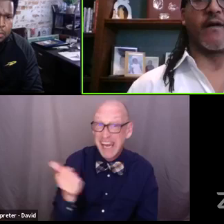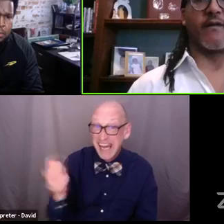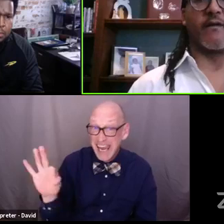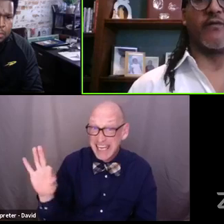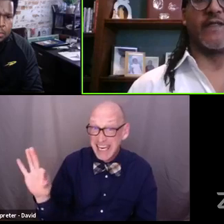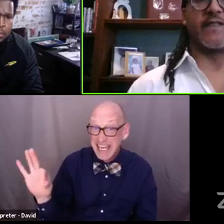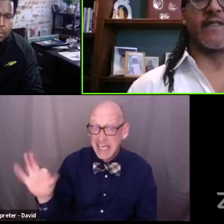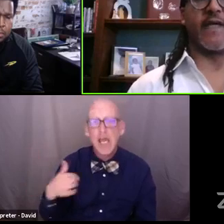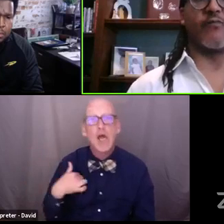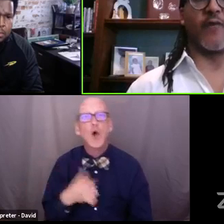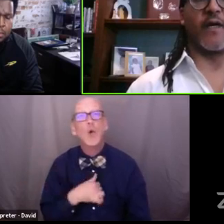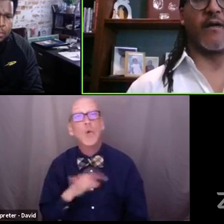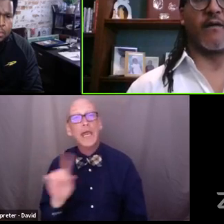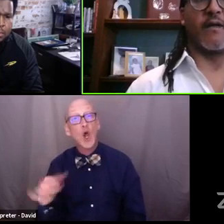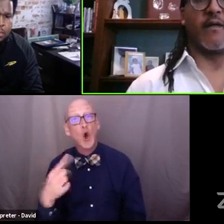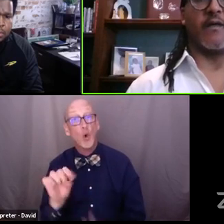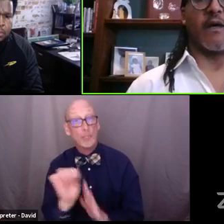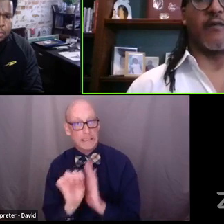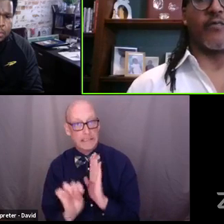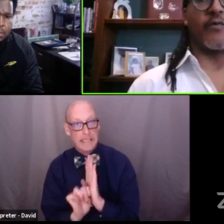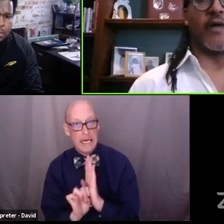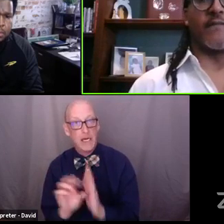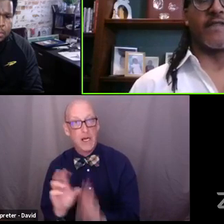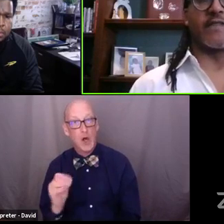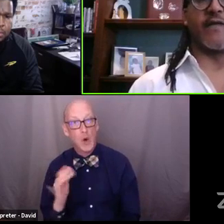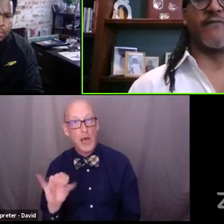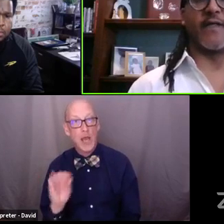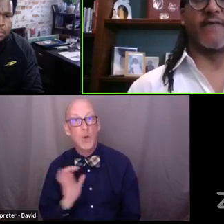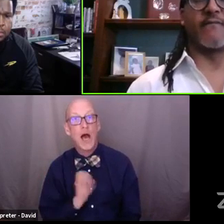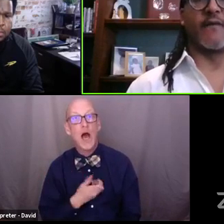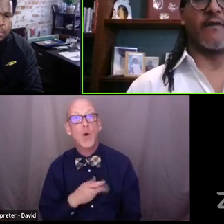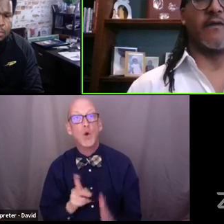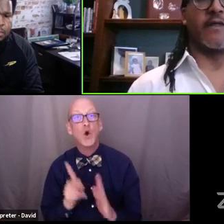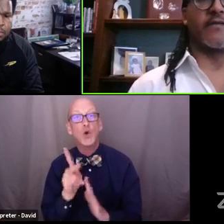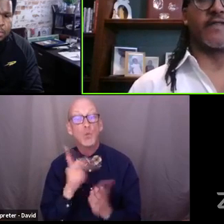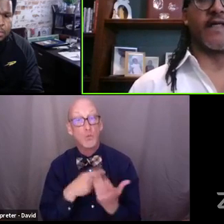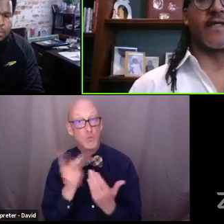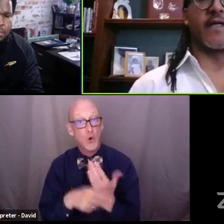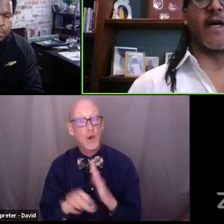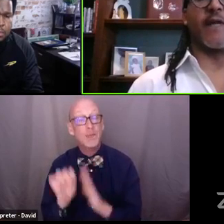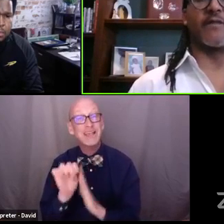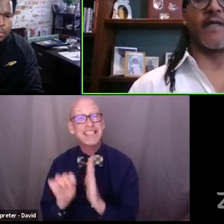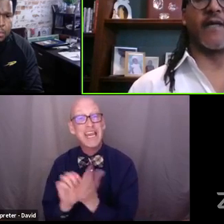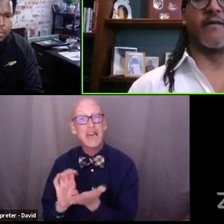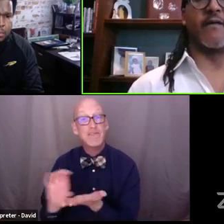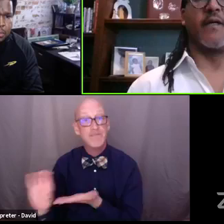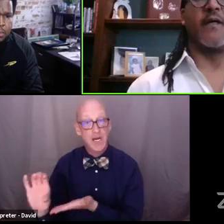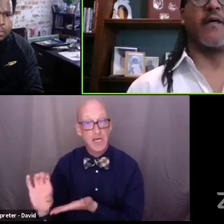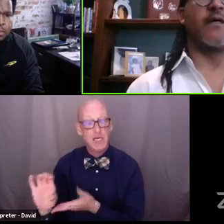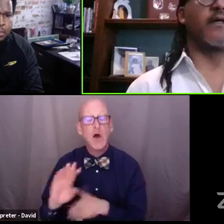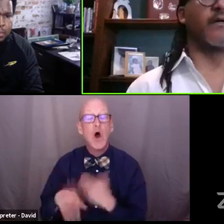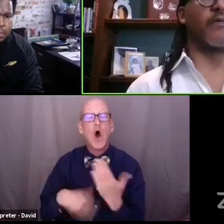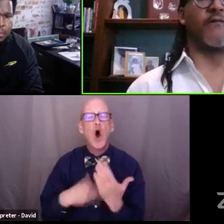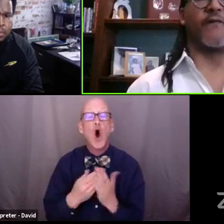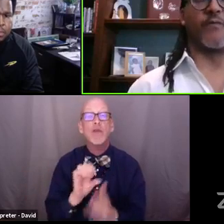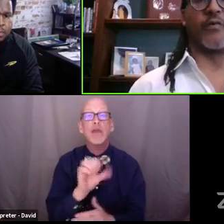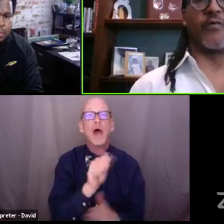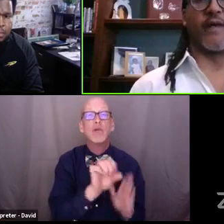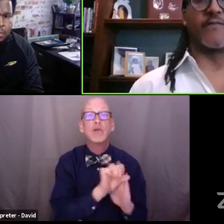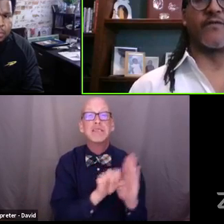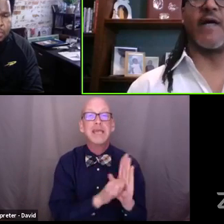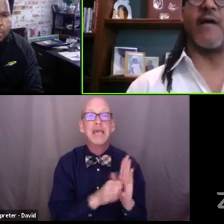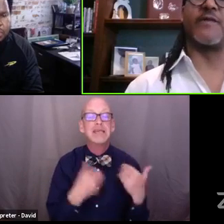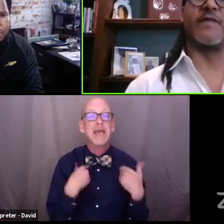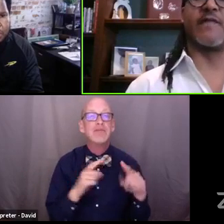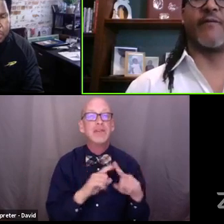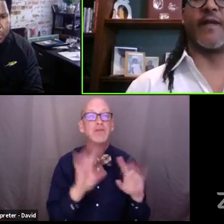We are the only state where our program is state funded. All the other states kind of cobble together a number of federal